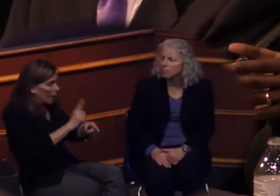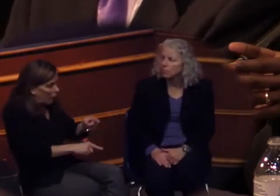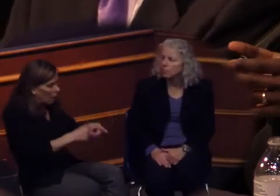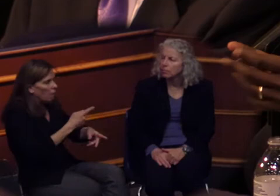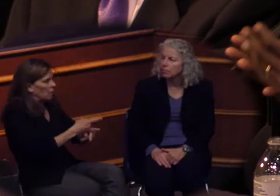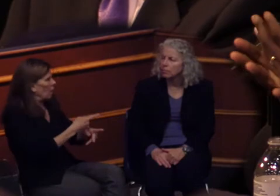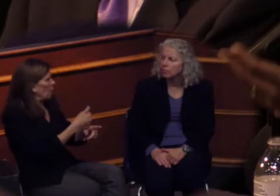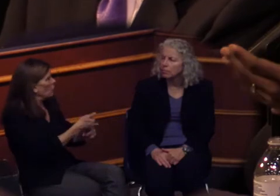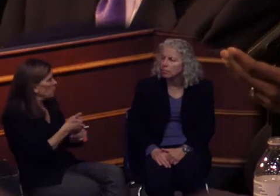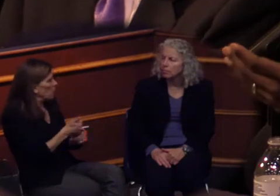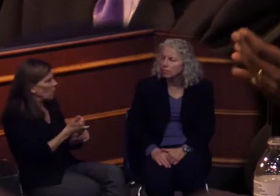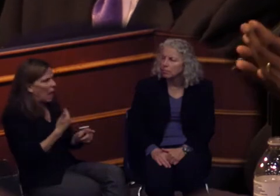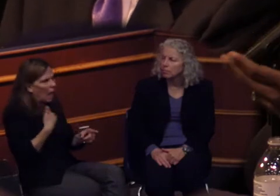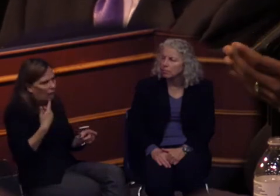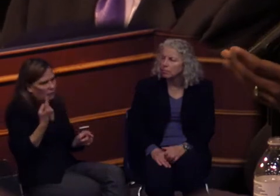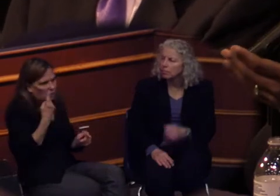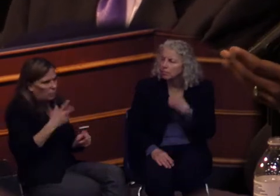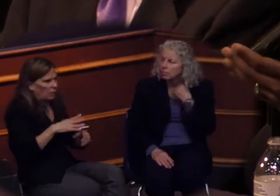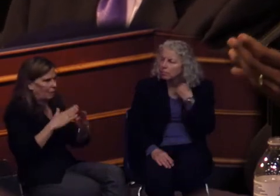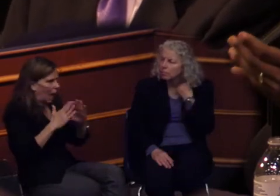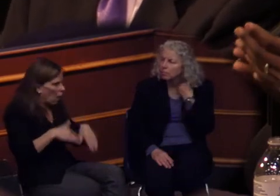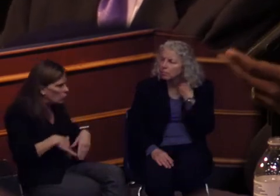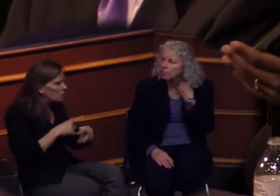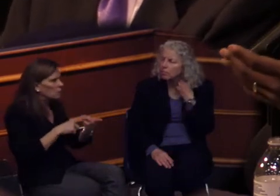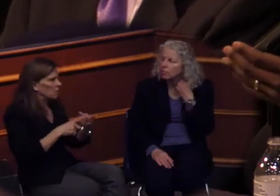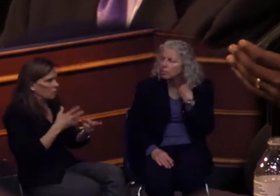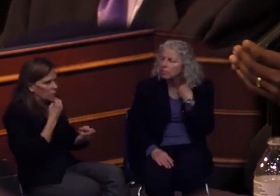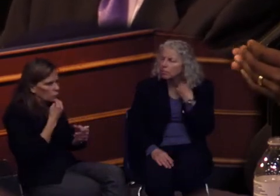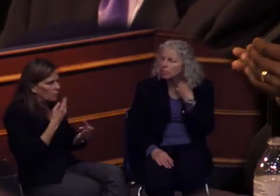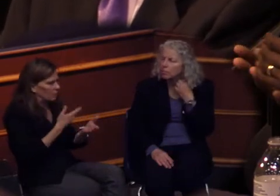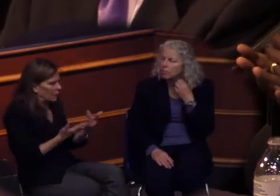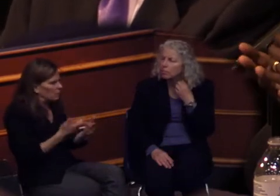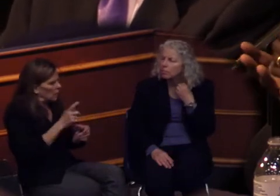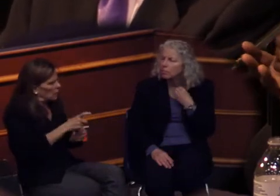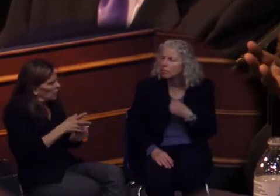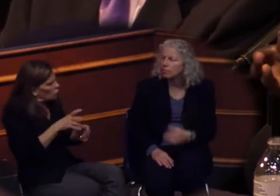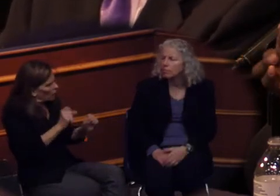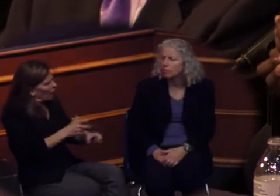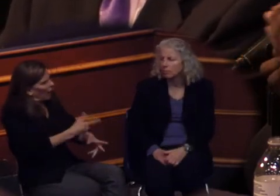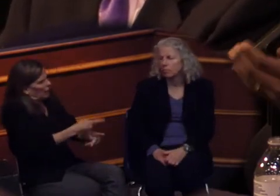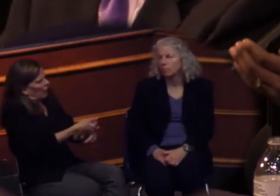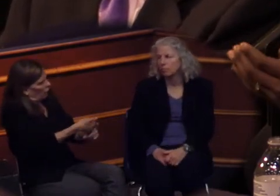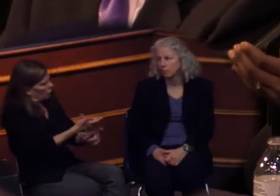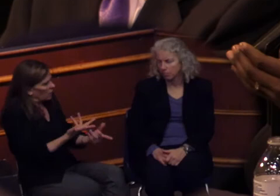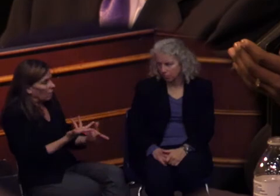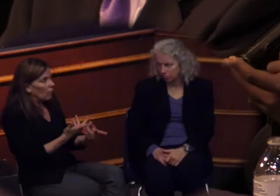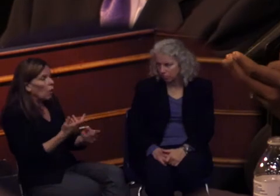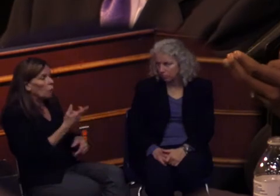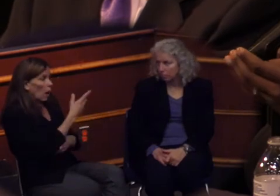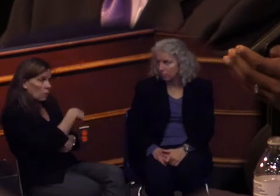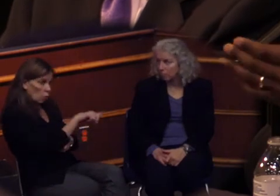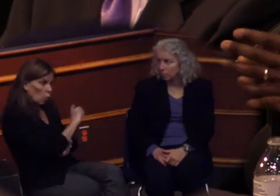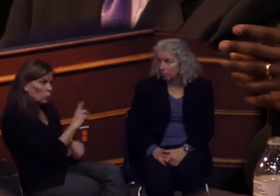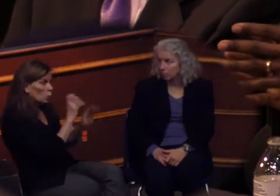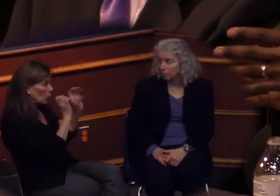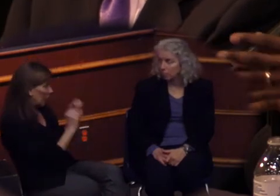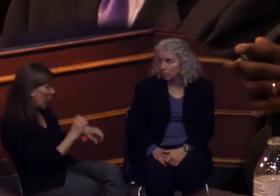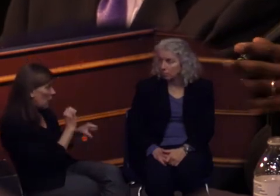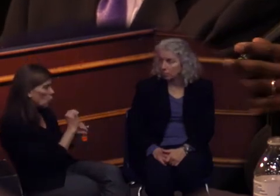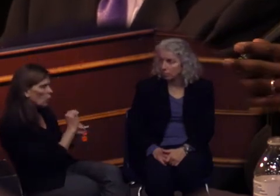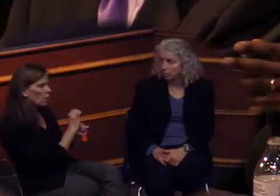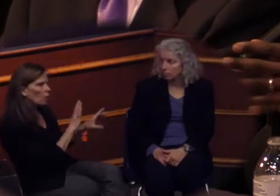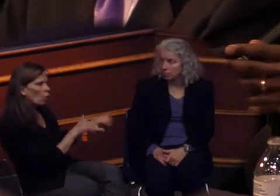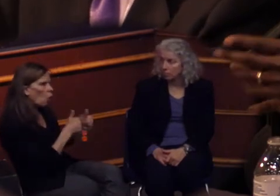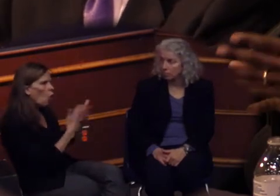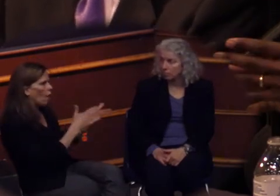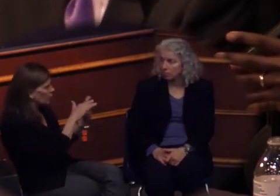themselves have subsidies and housing to be able to do so. And for those that can work, we should be offering